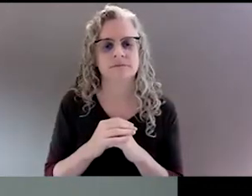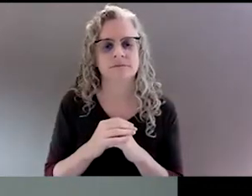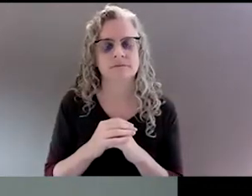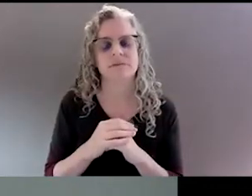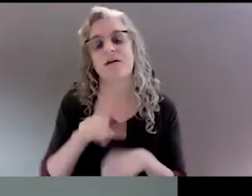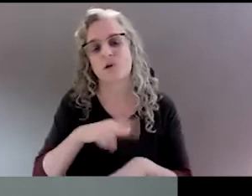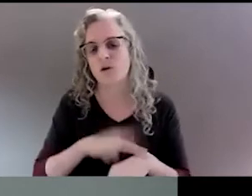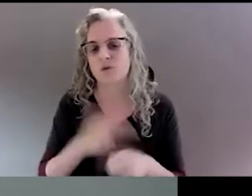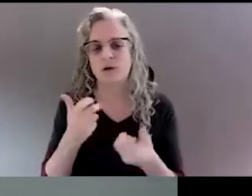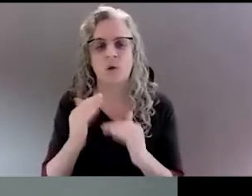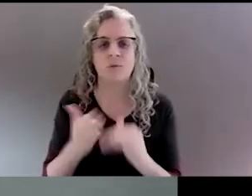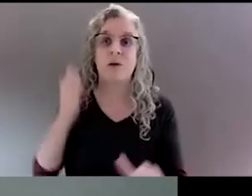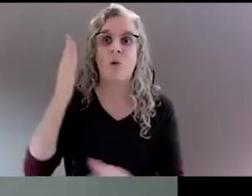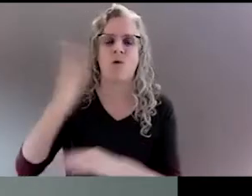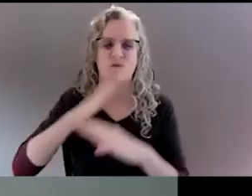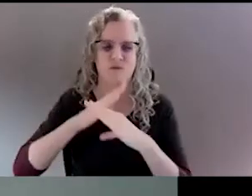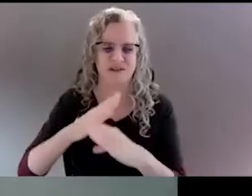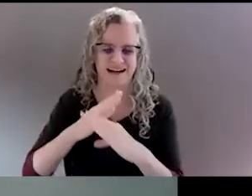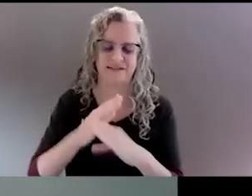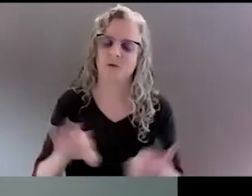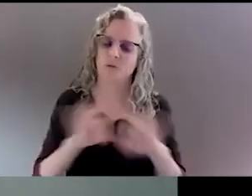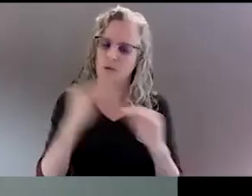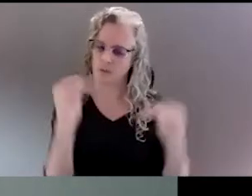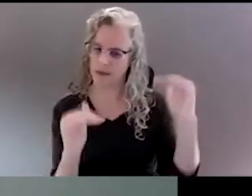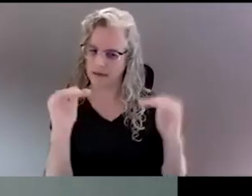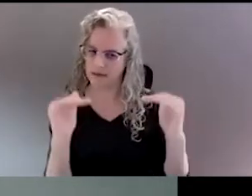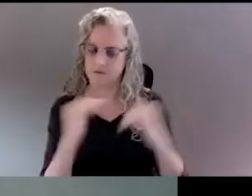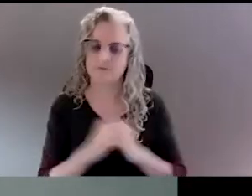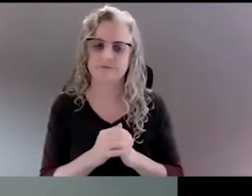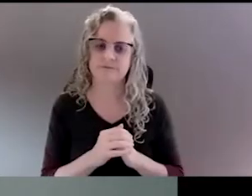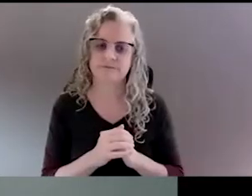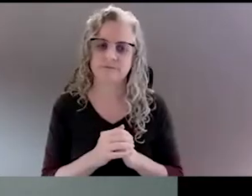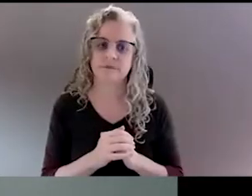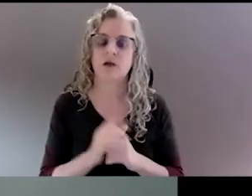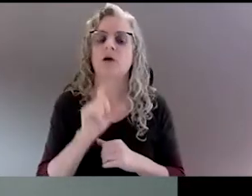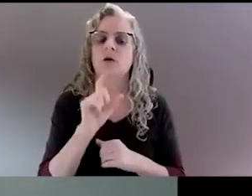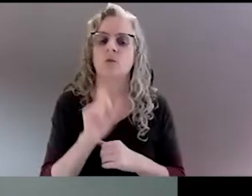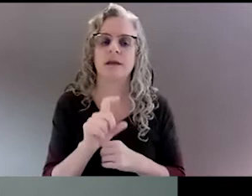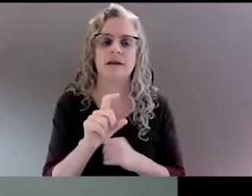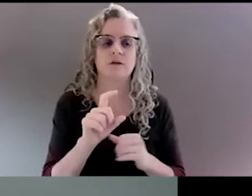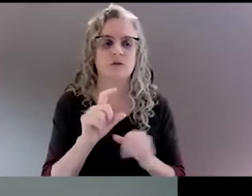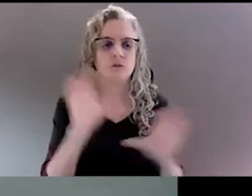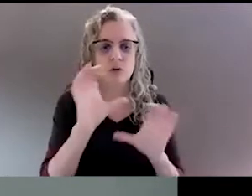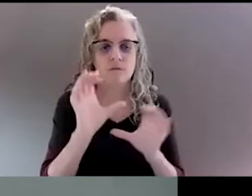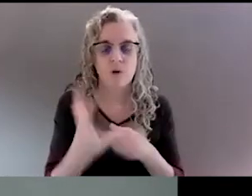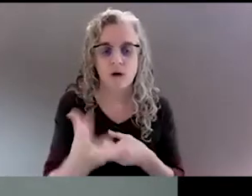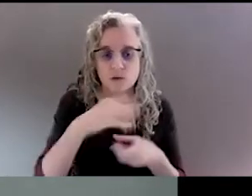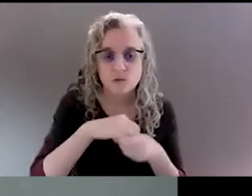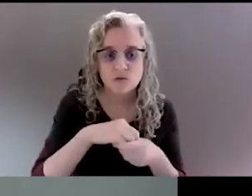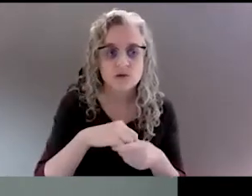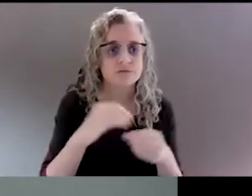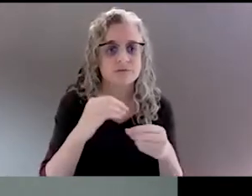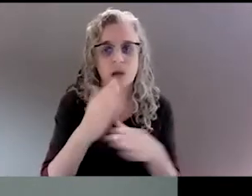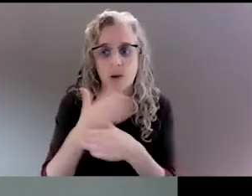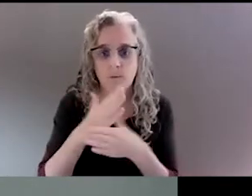balance. We need to seek and encourage inclusion, partnerships, and participation with people with disabilities